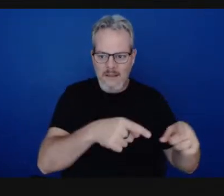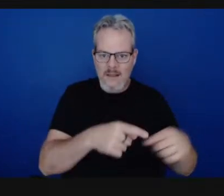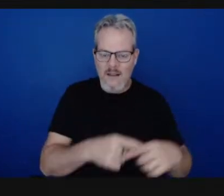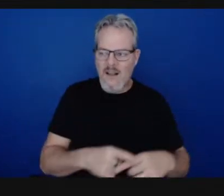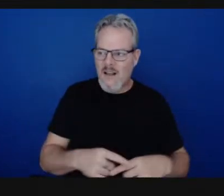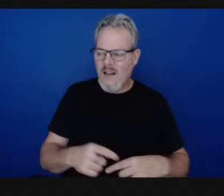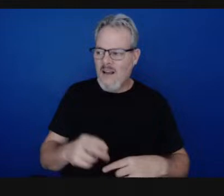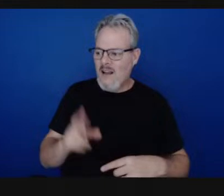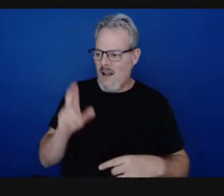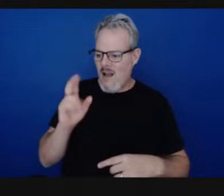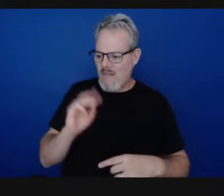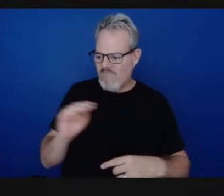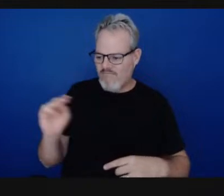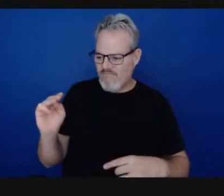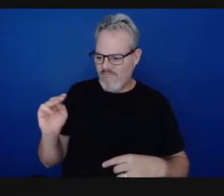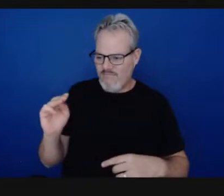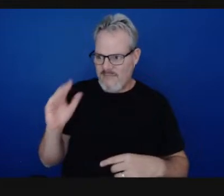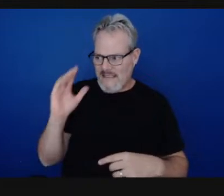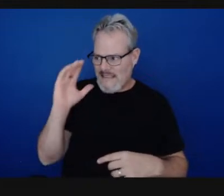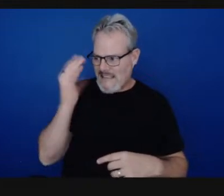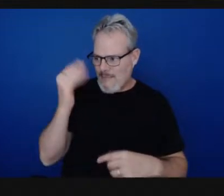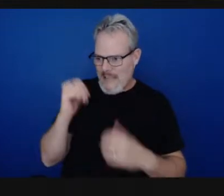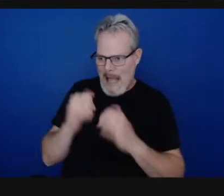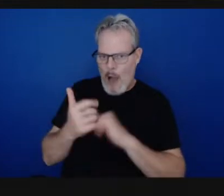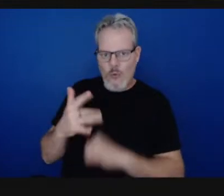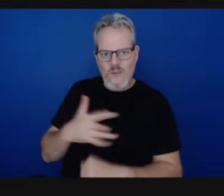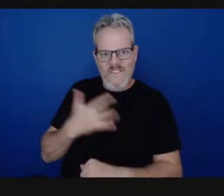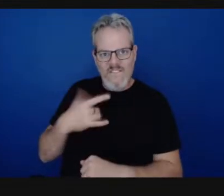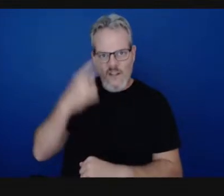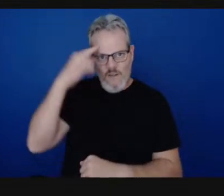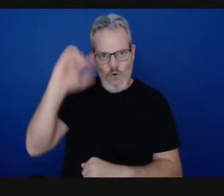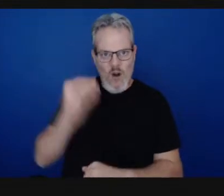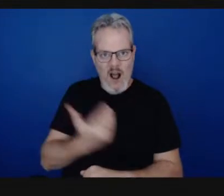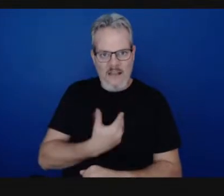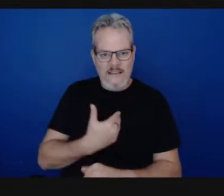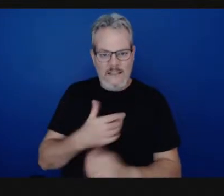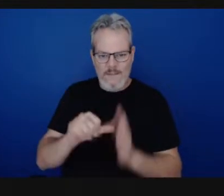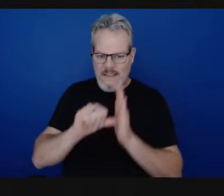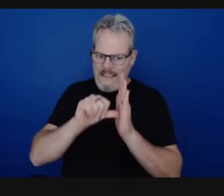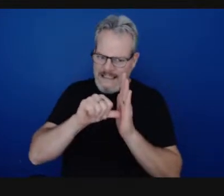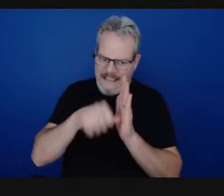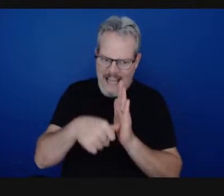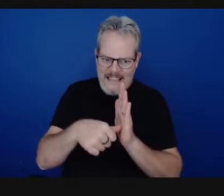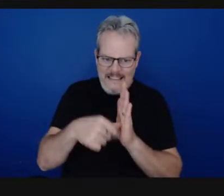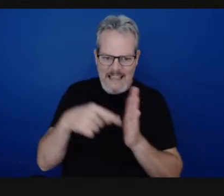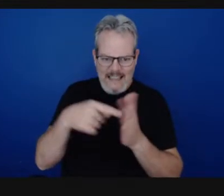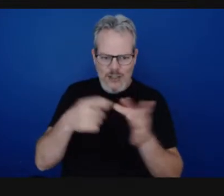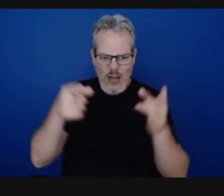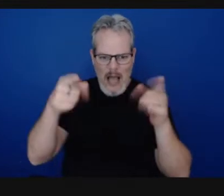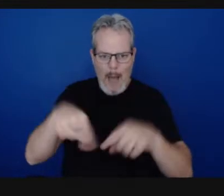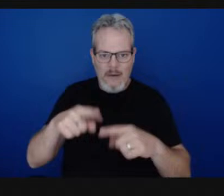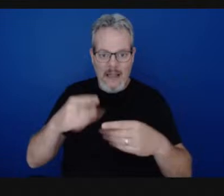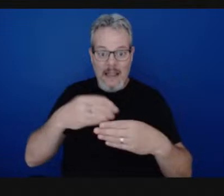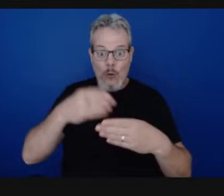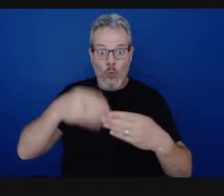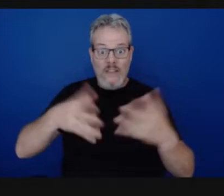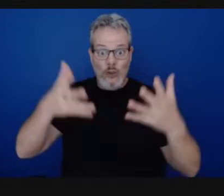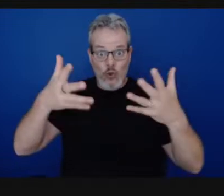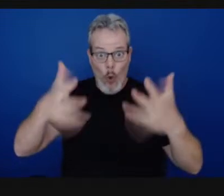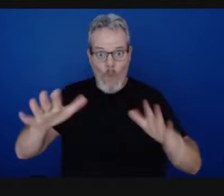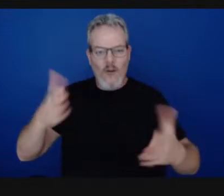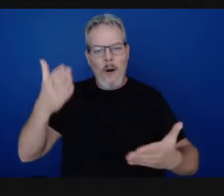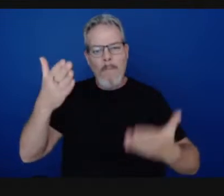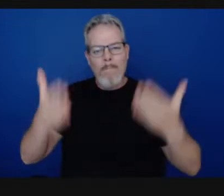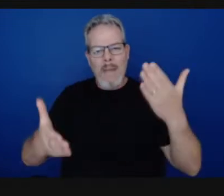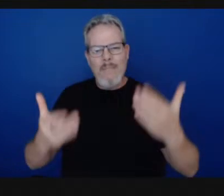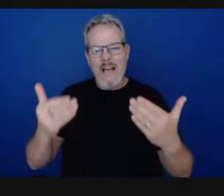essentially just how it's going to feel for us, right? And like how intense is this going to be? Is this something? And then by the time it's over, I'm like, oh, okay, maybe I should get